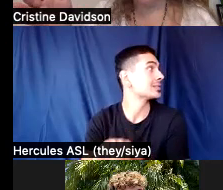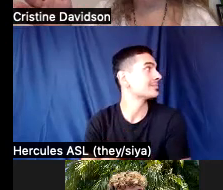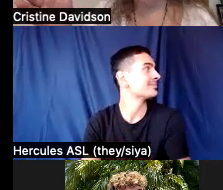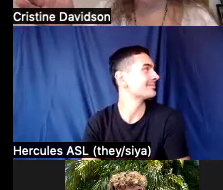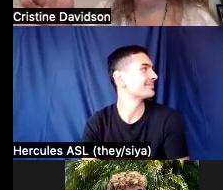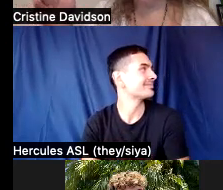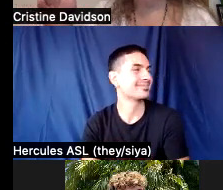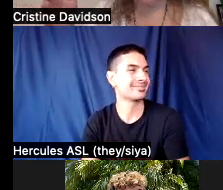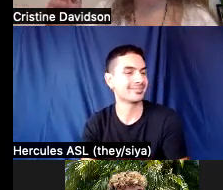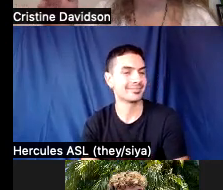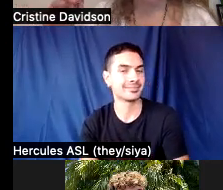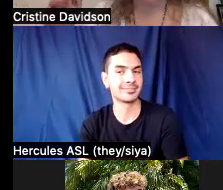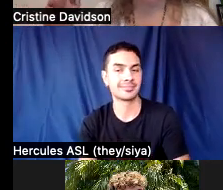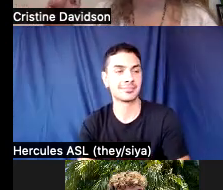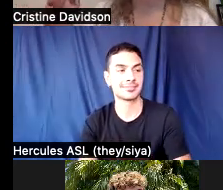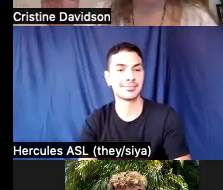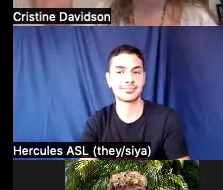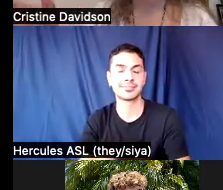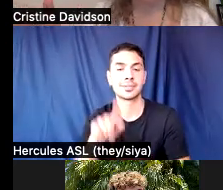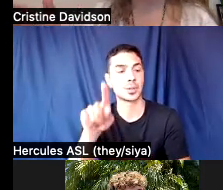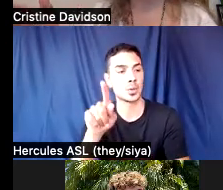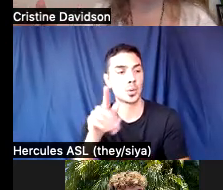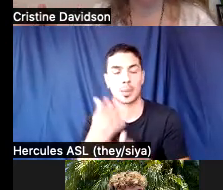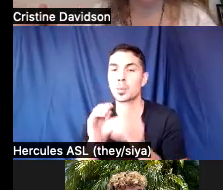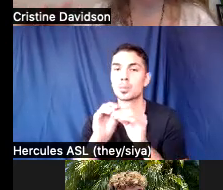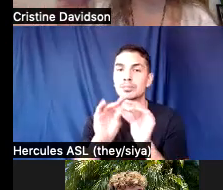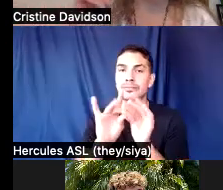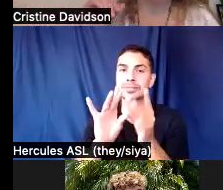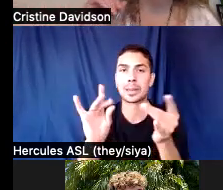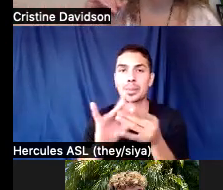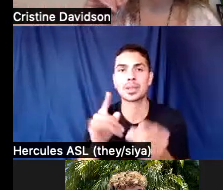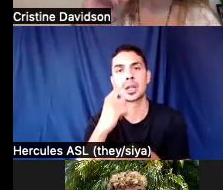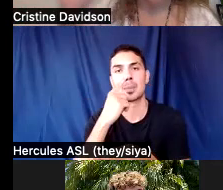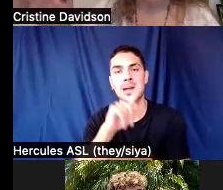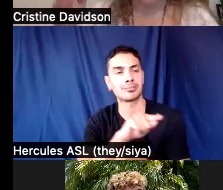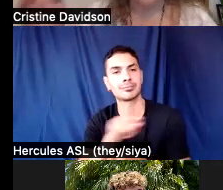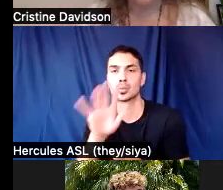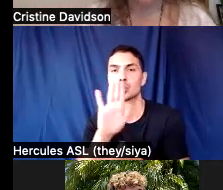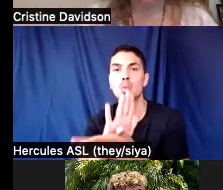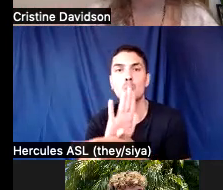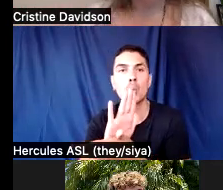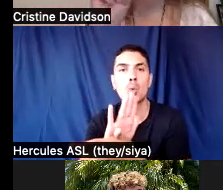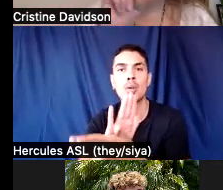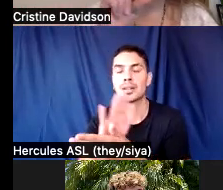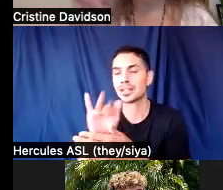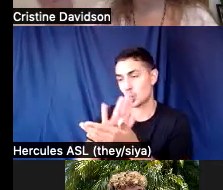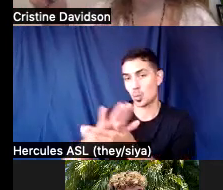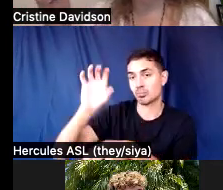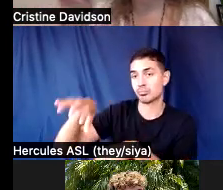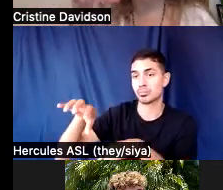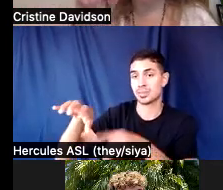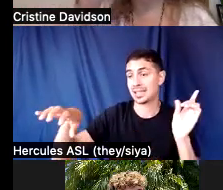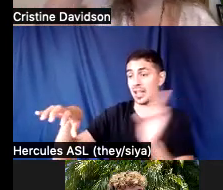release a statement that says you can't be within 100 yards of a school, or that kind of stuff. It'll be written right in